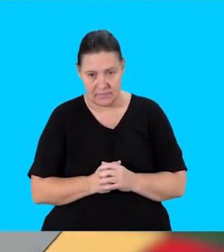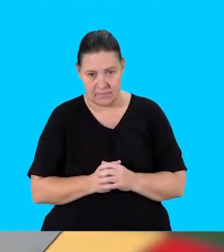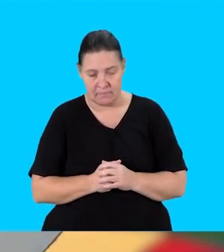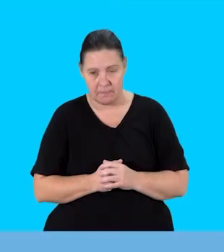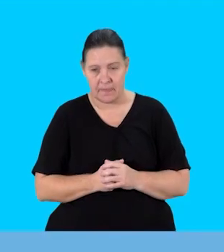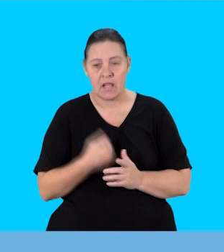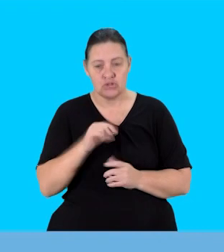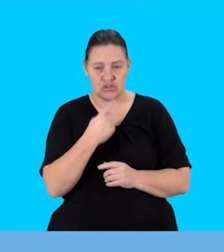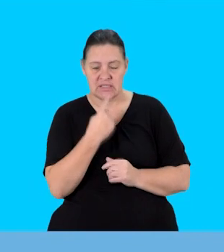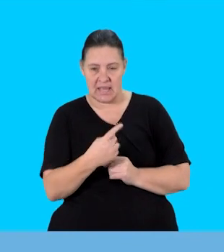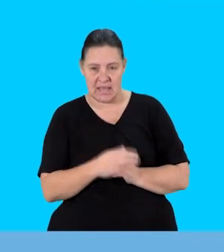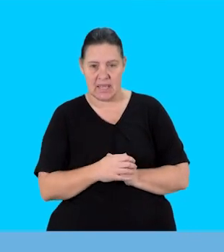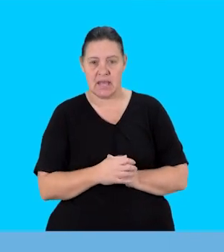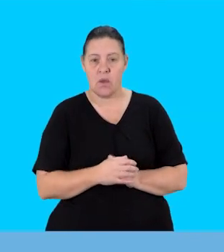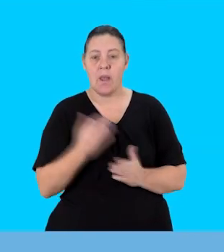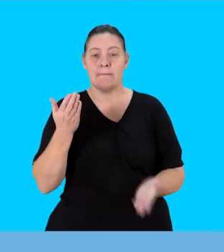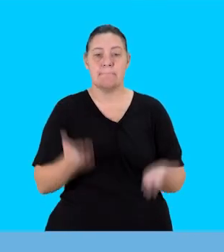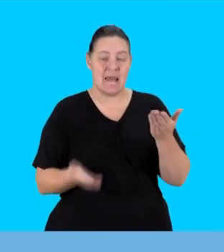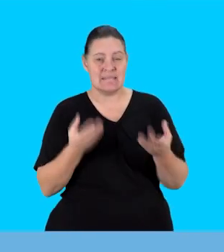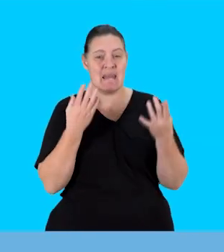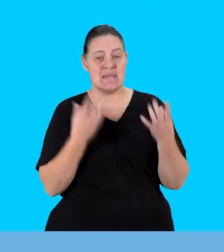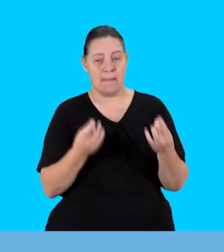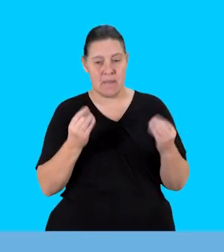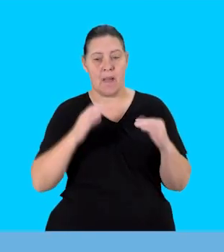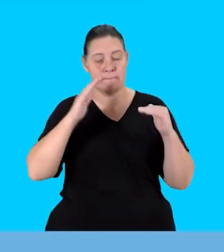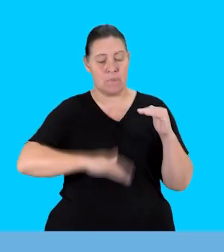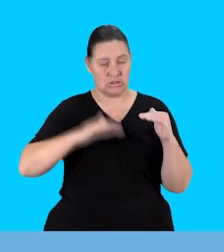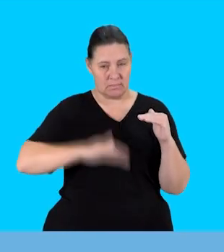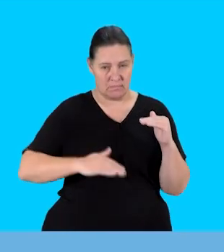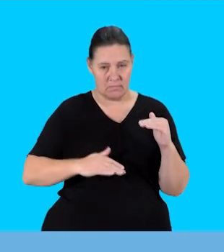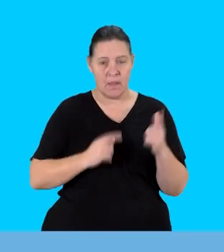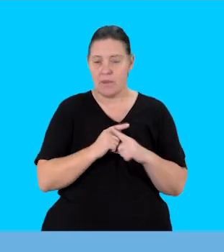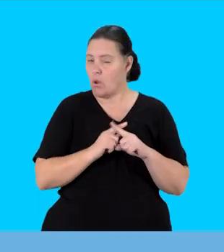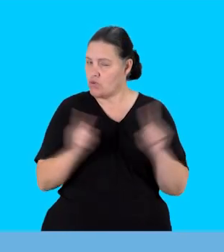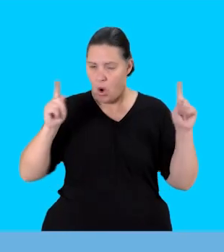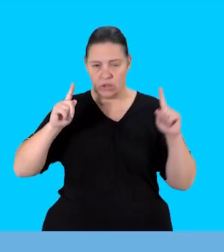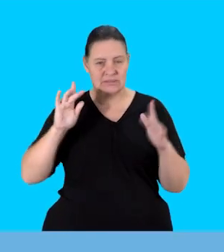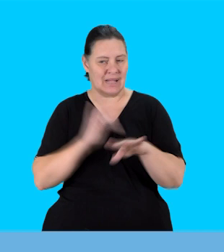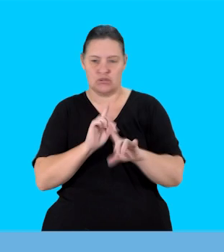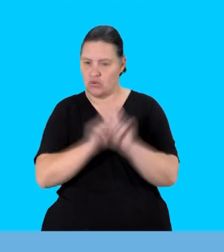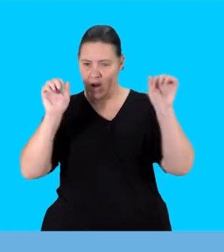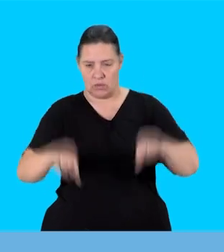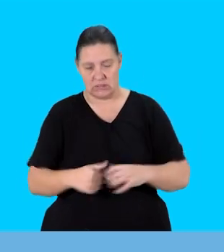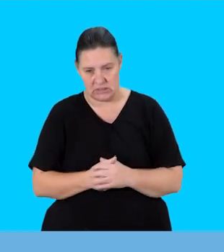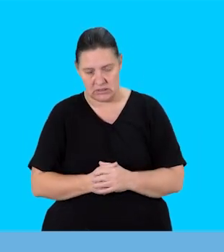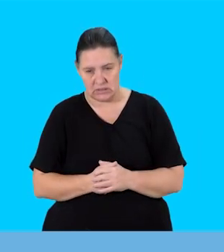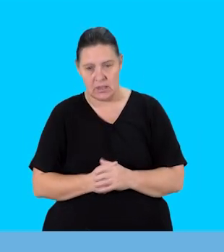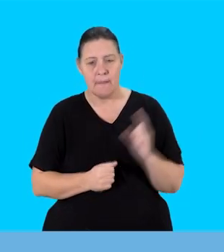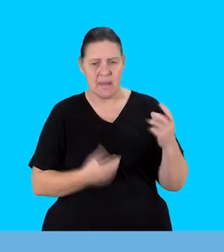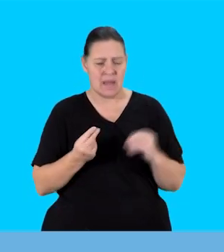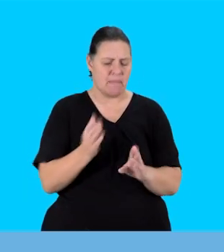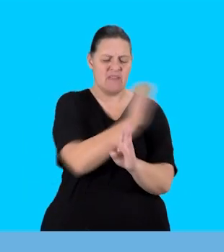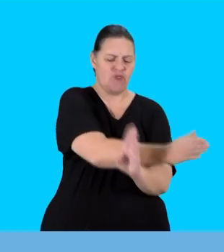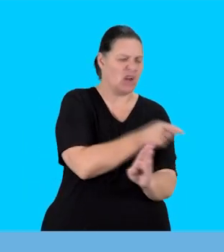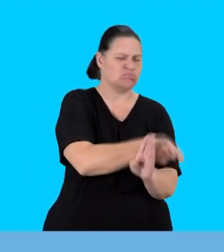Now, this is just to reiterate that when we are balancing, the numbers at the bottom, they are off limits. We do not touch them, but we can